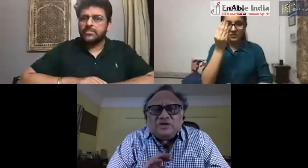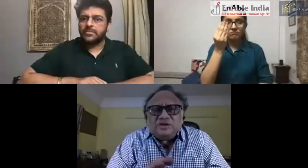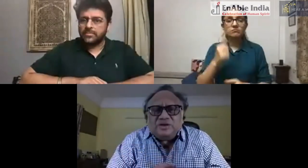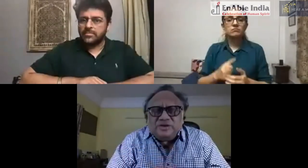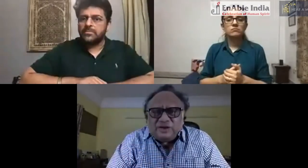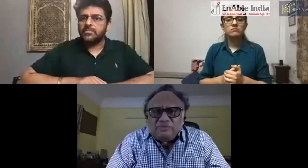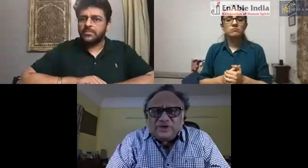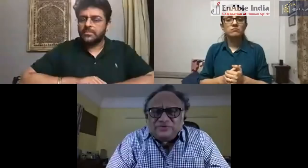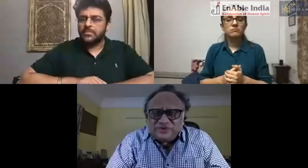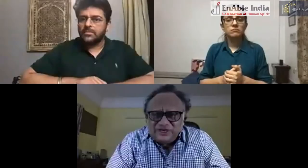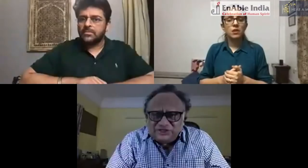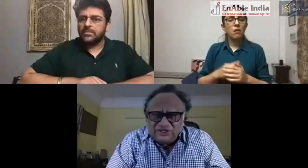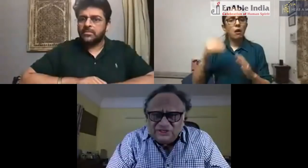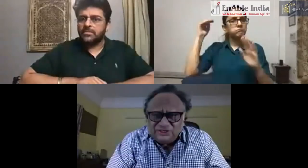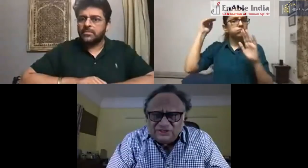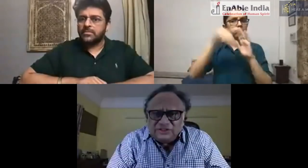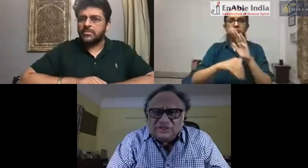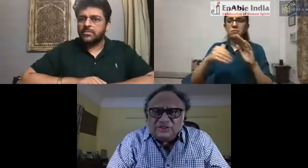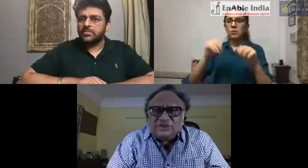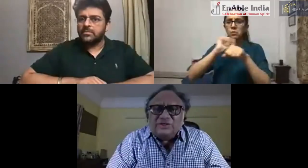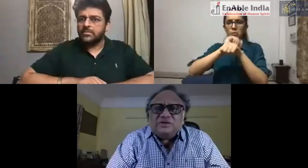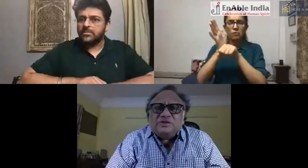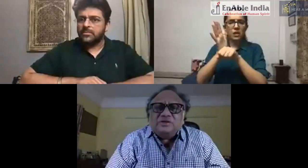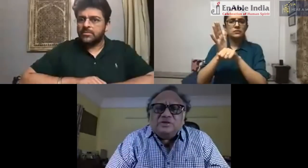our number of cases,